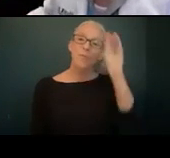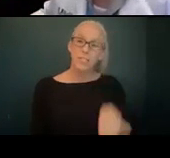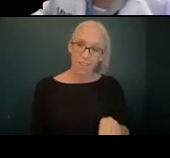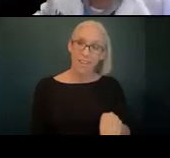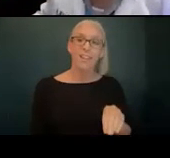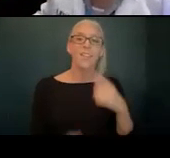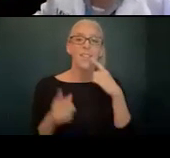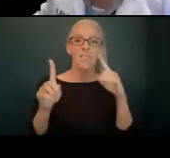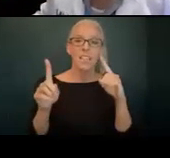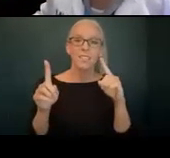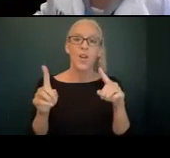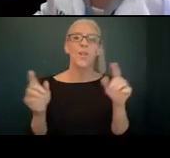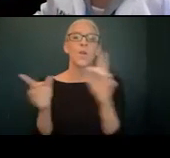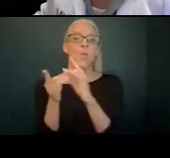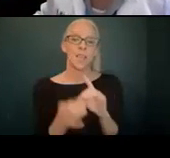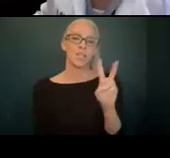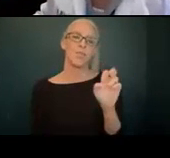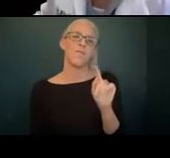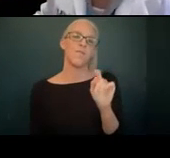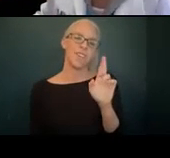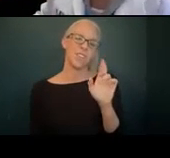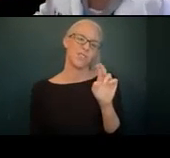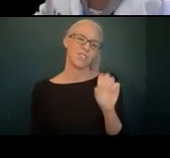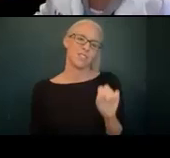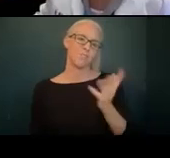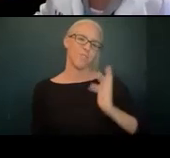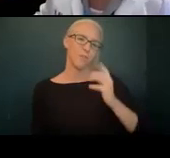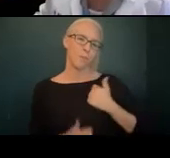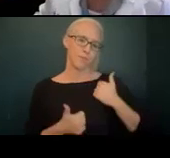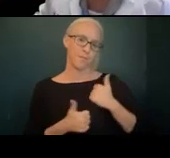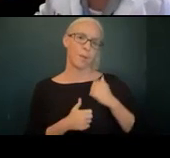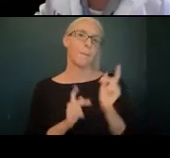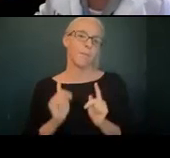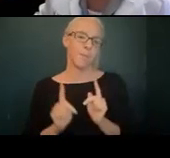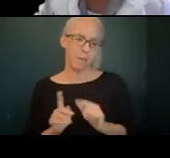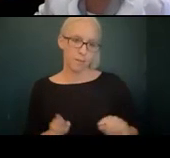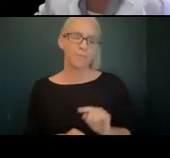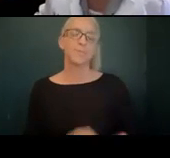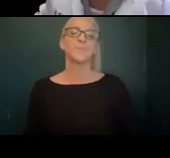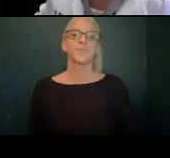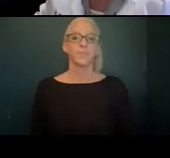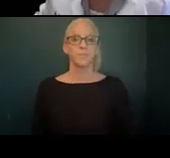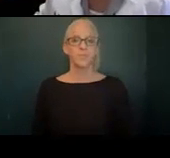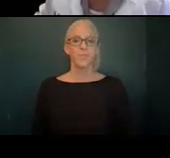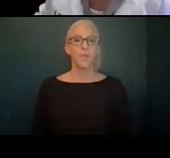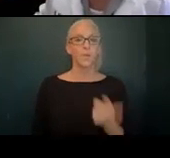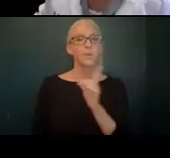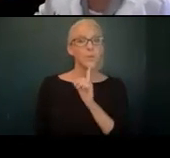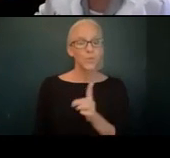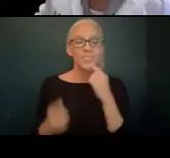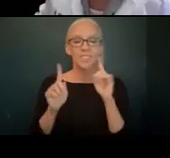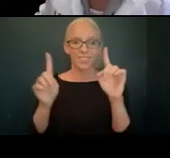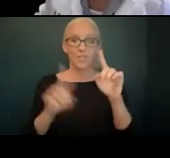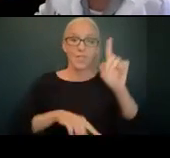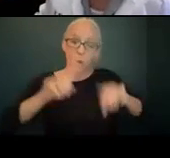So again, good news that we like to hear that the vaccines in the real world turned out to be as effective as they were shown to be in the randomized trials that were